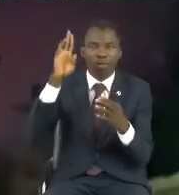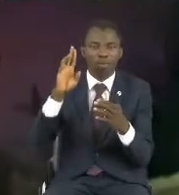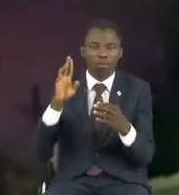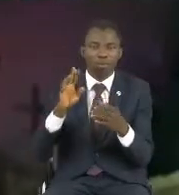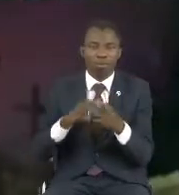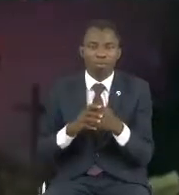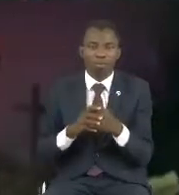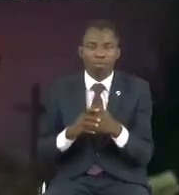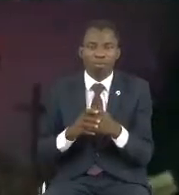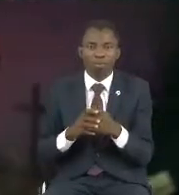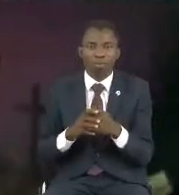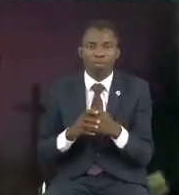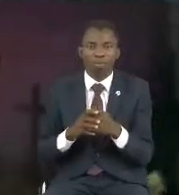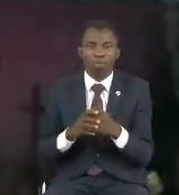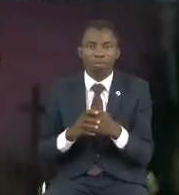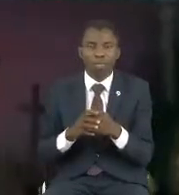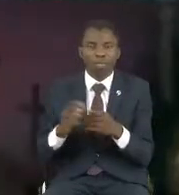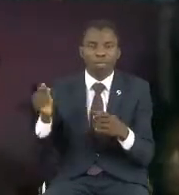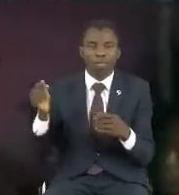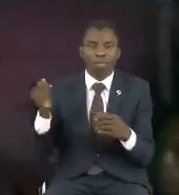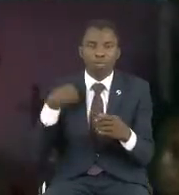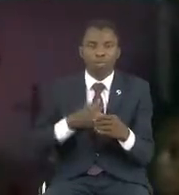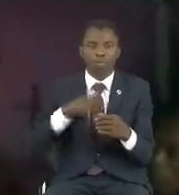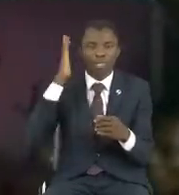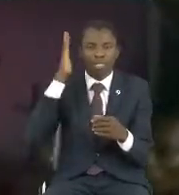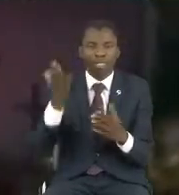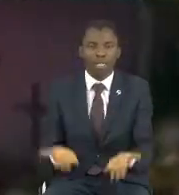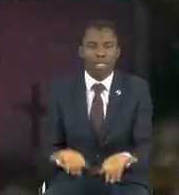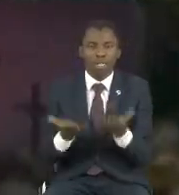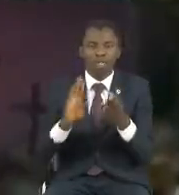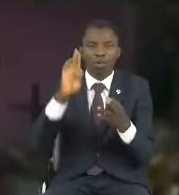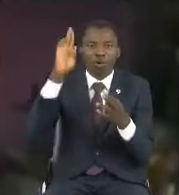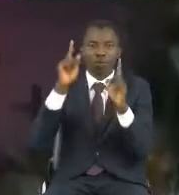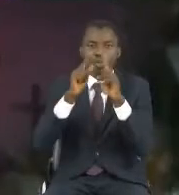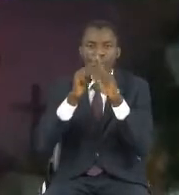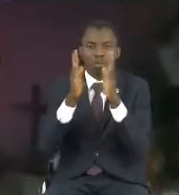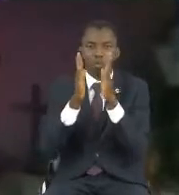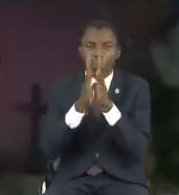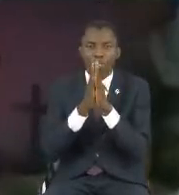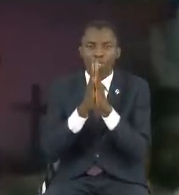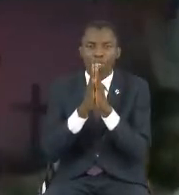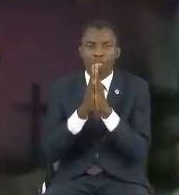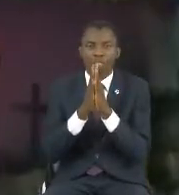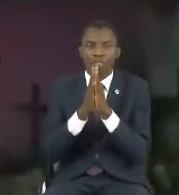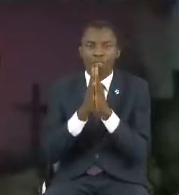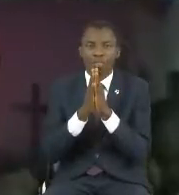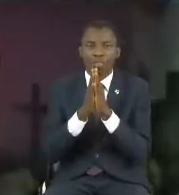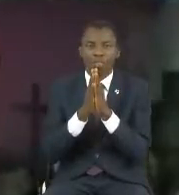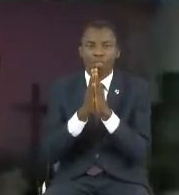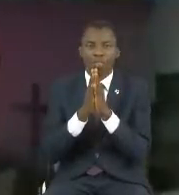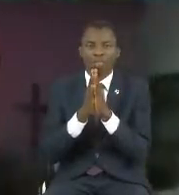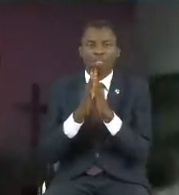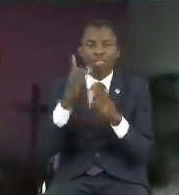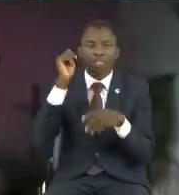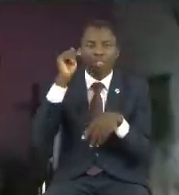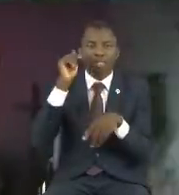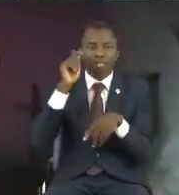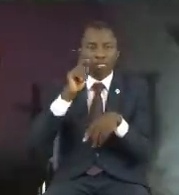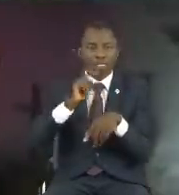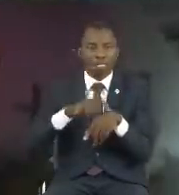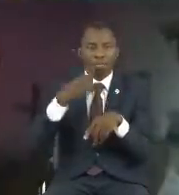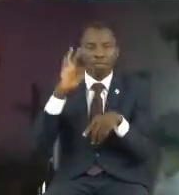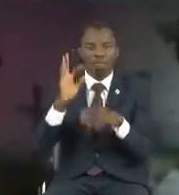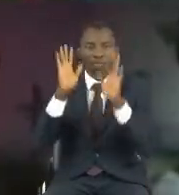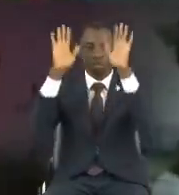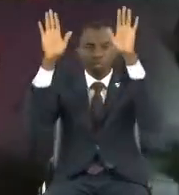you very much. We shall rise up together now, and the time of miracle has arrived. Put your